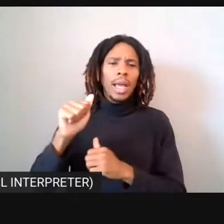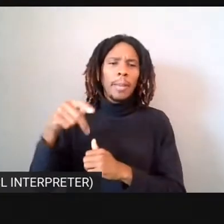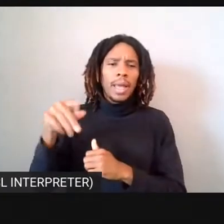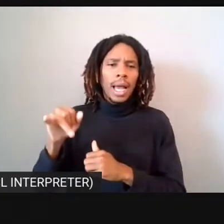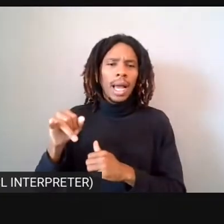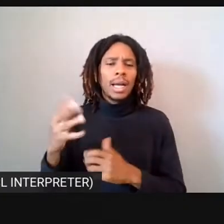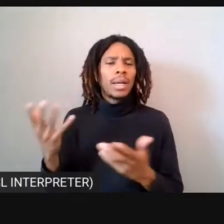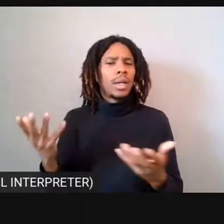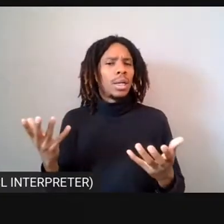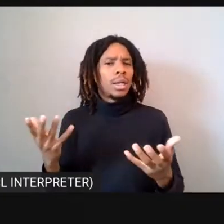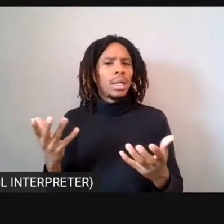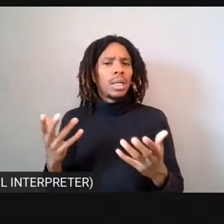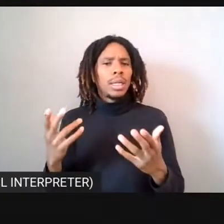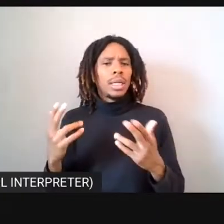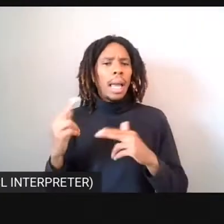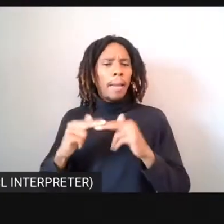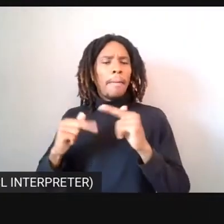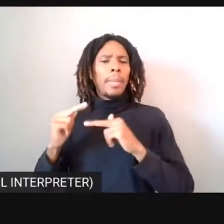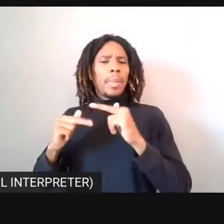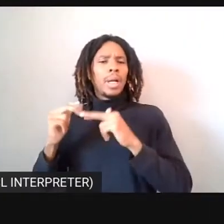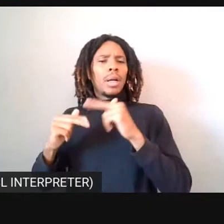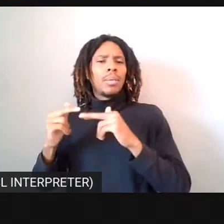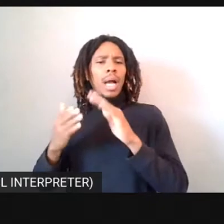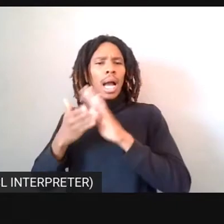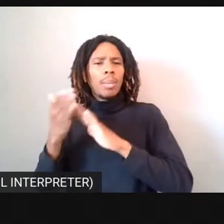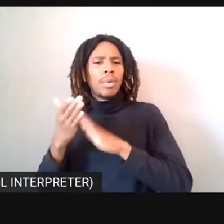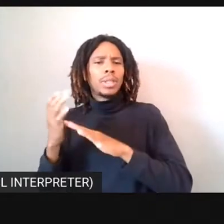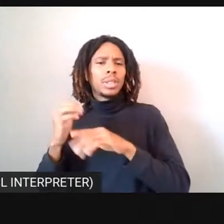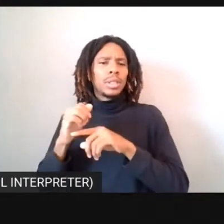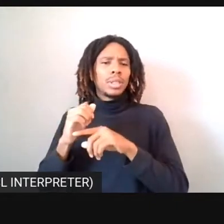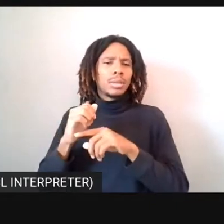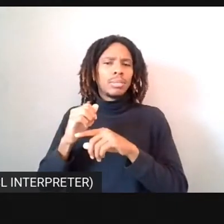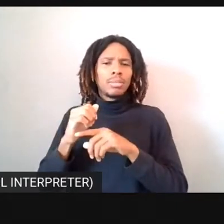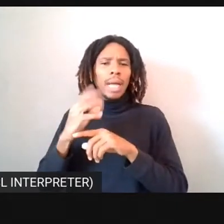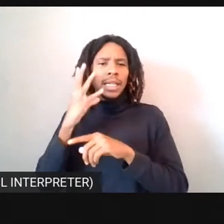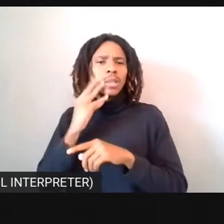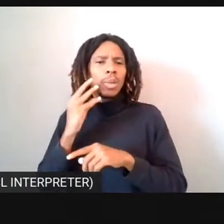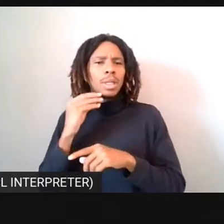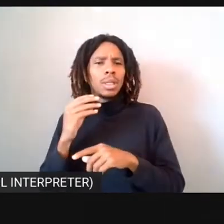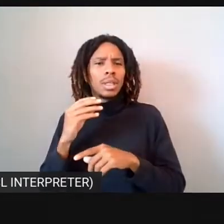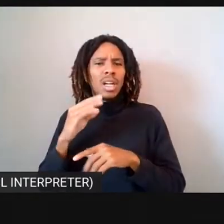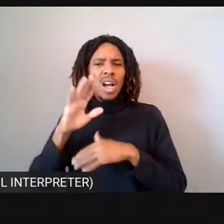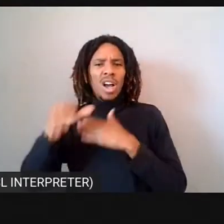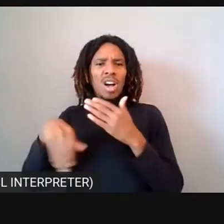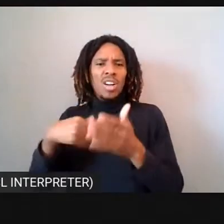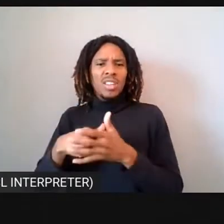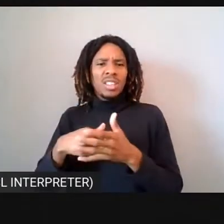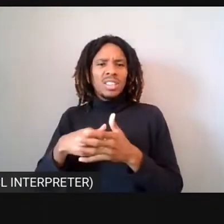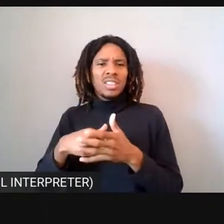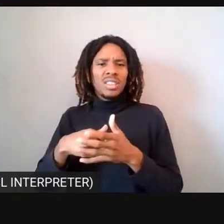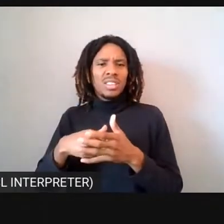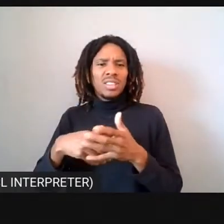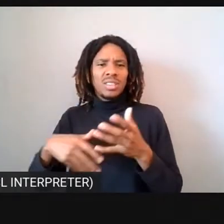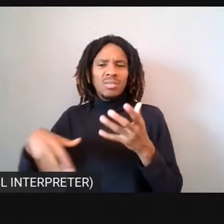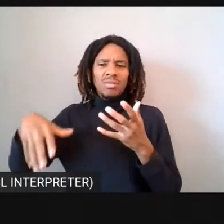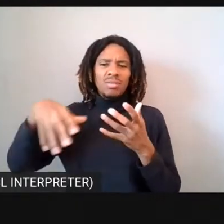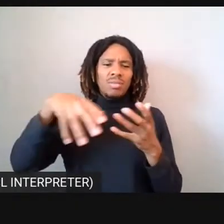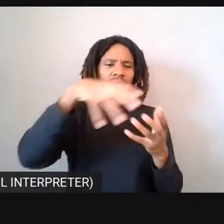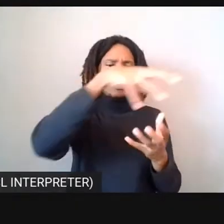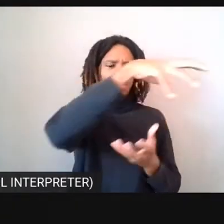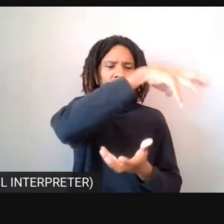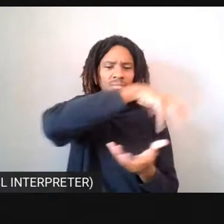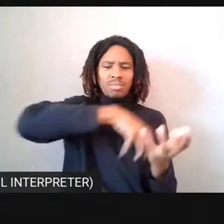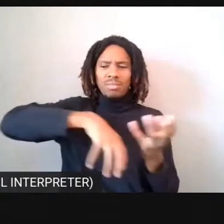into just building up operational practices and experience, pretty much all that is going to carry over to this. Is